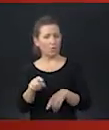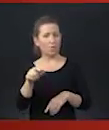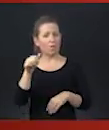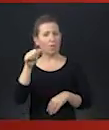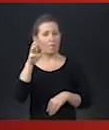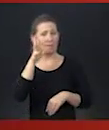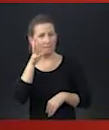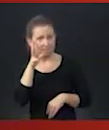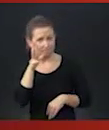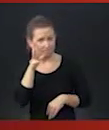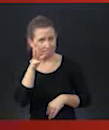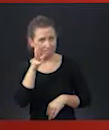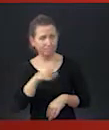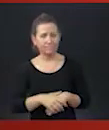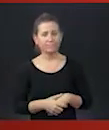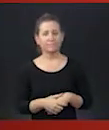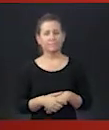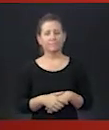mom.